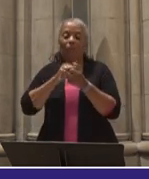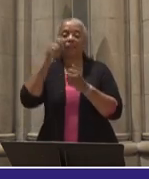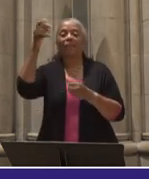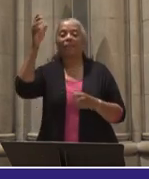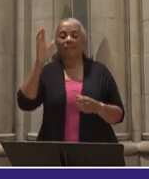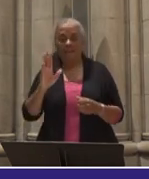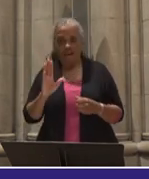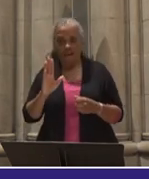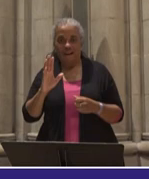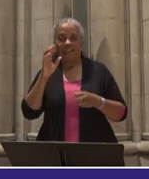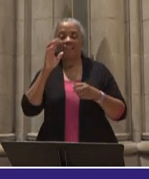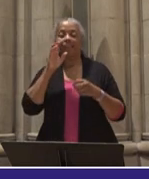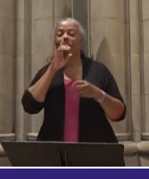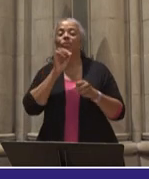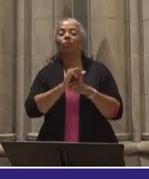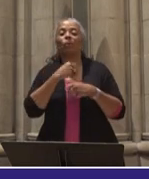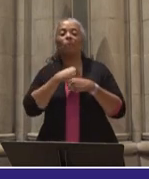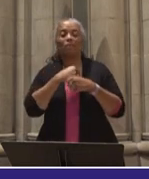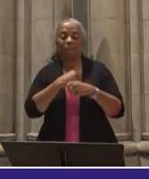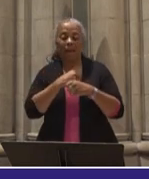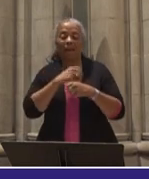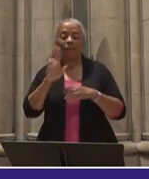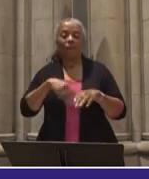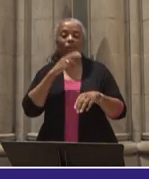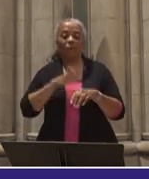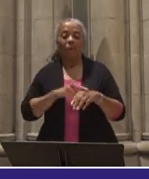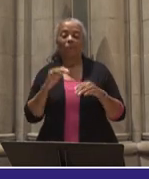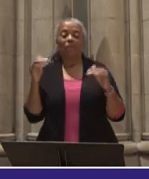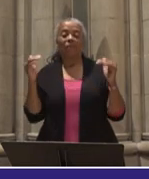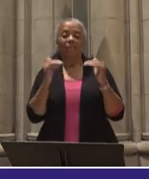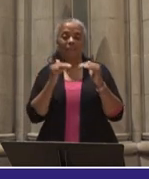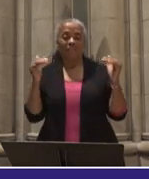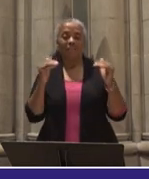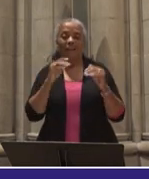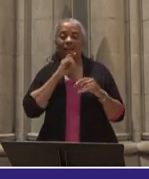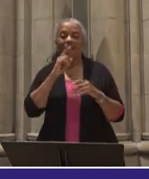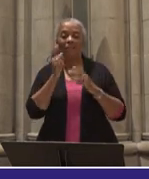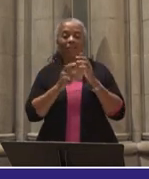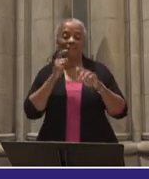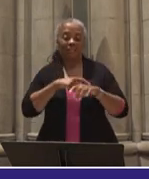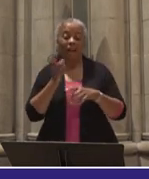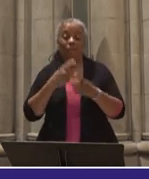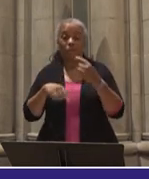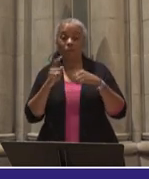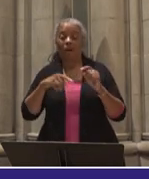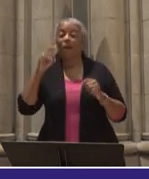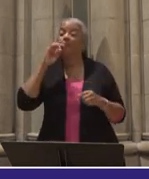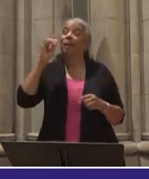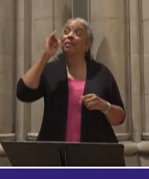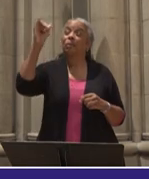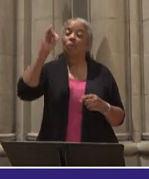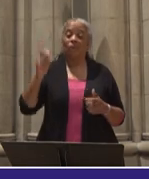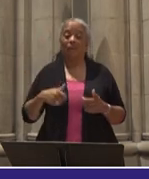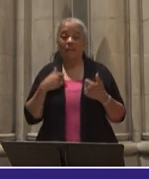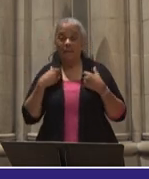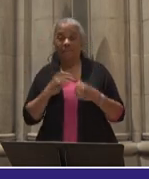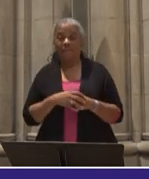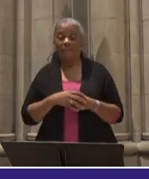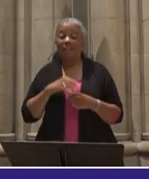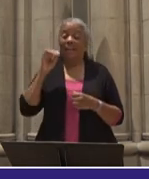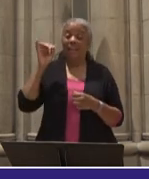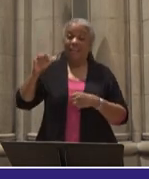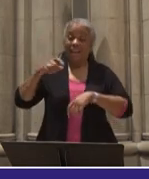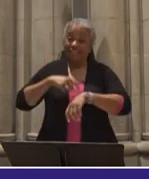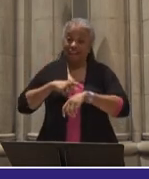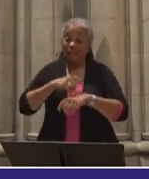God in making normal the justice of the age to come that is eternal life. In age,